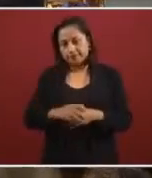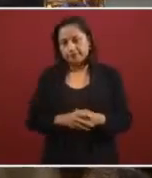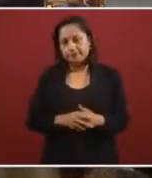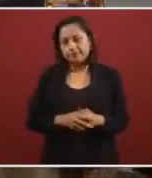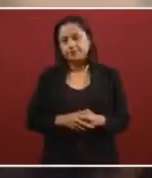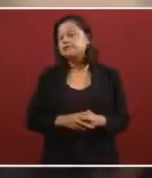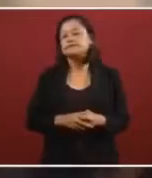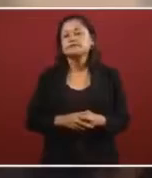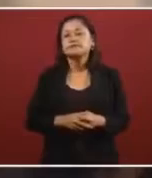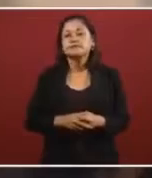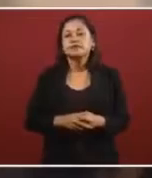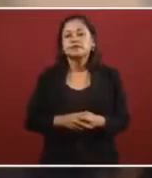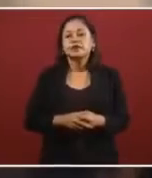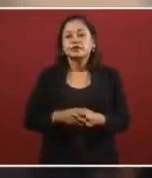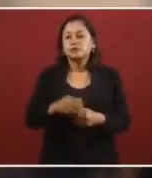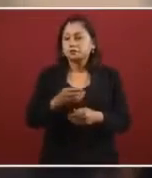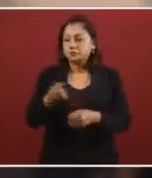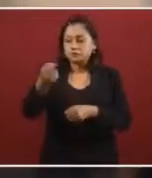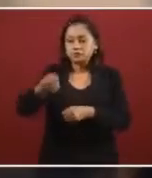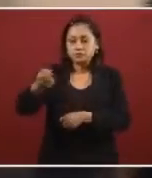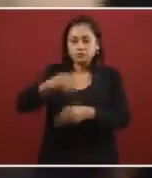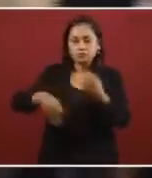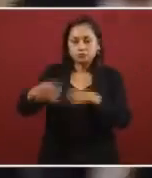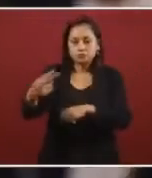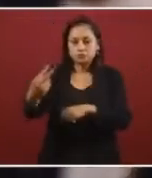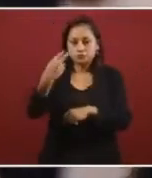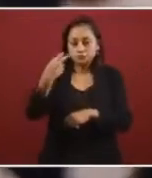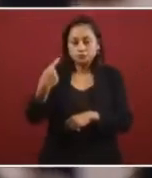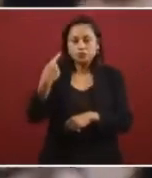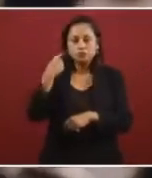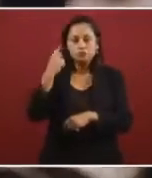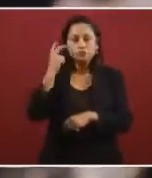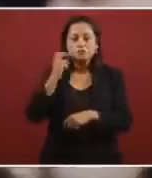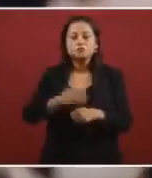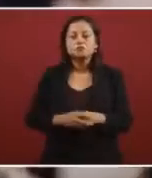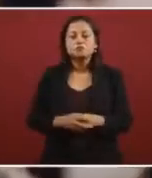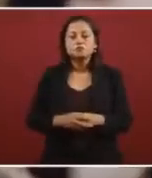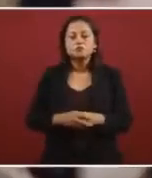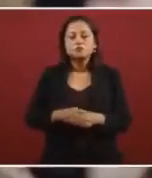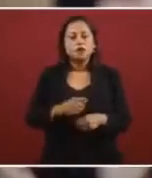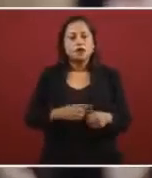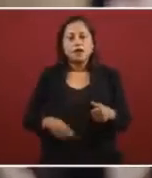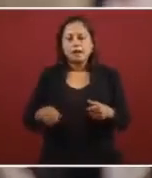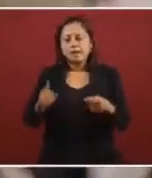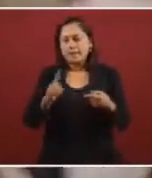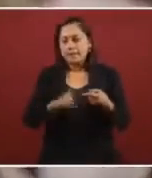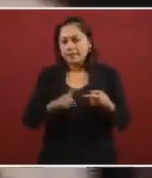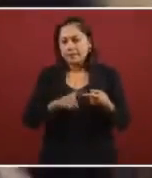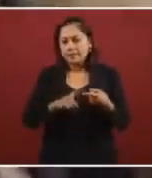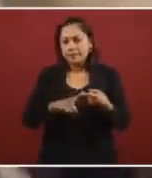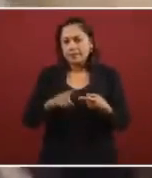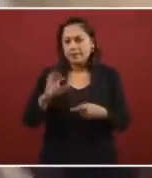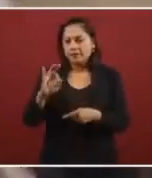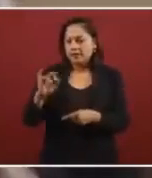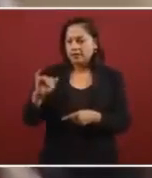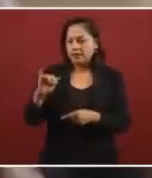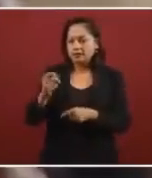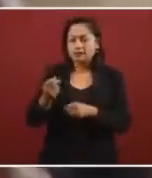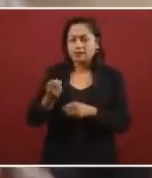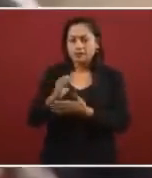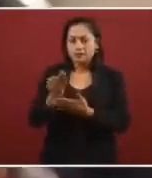First, regarding the finances of